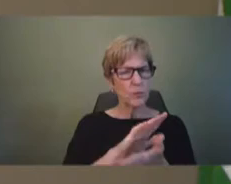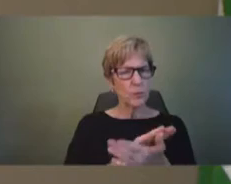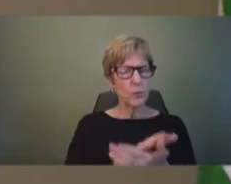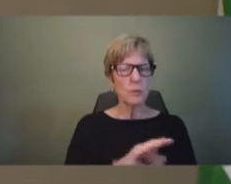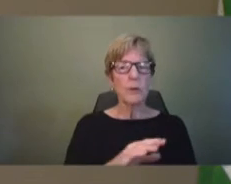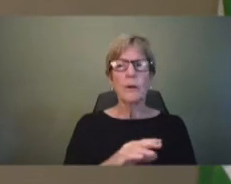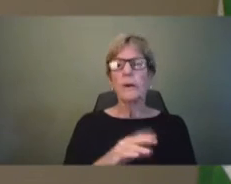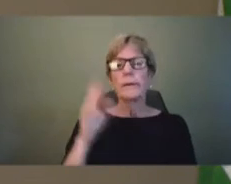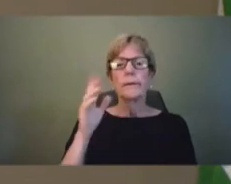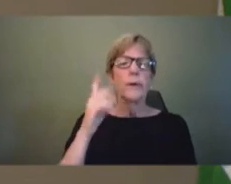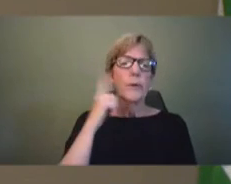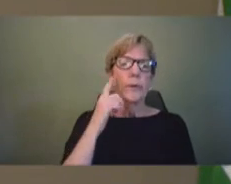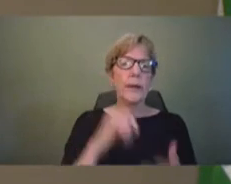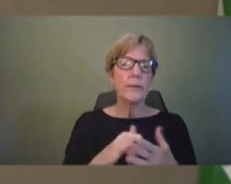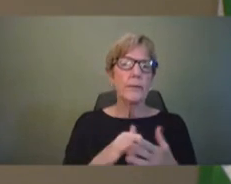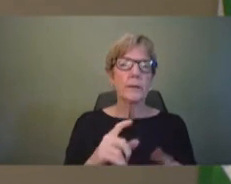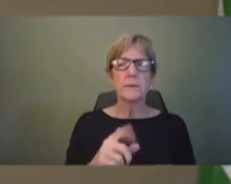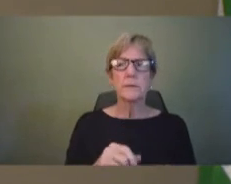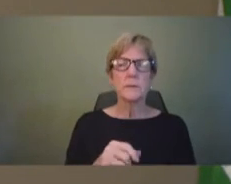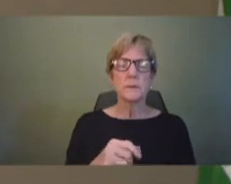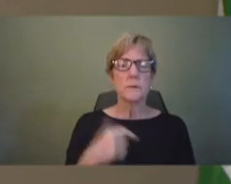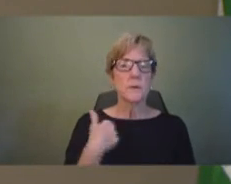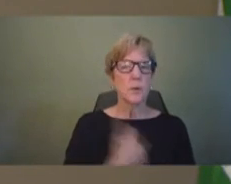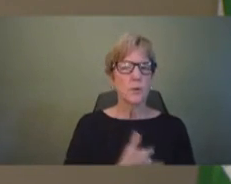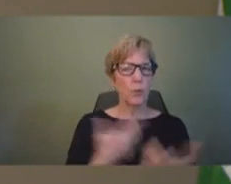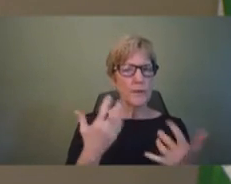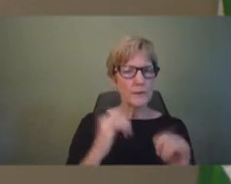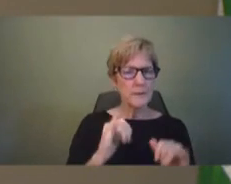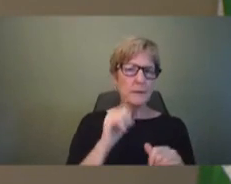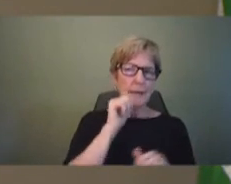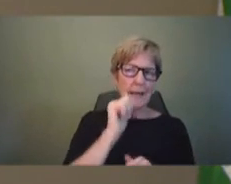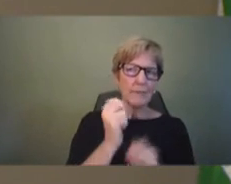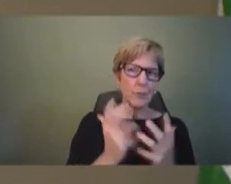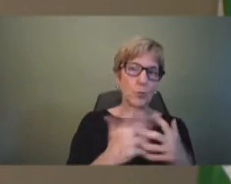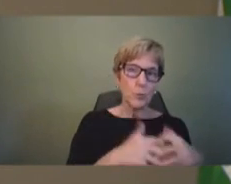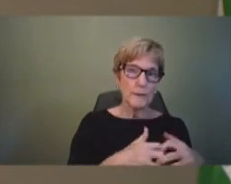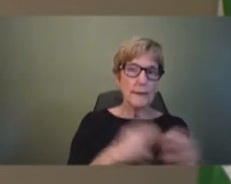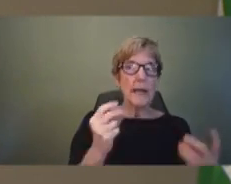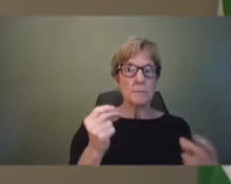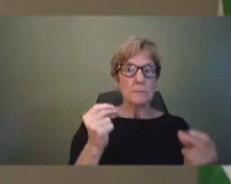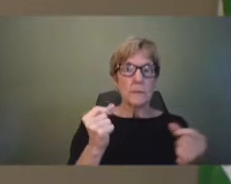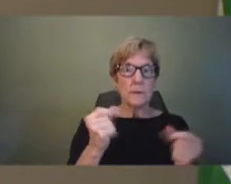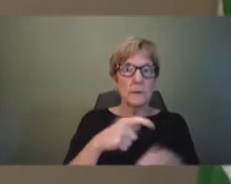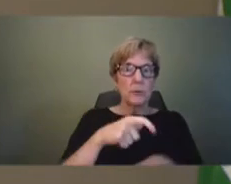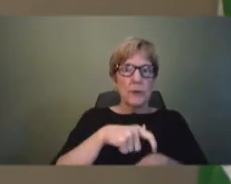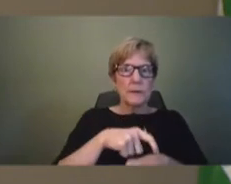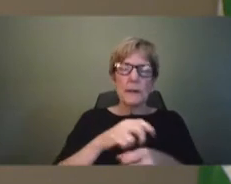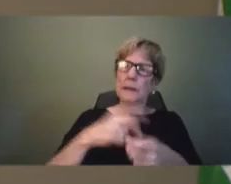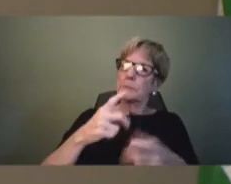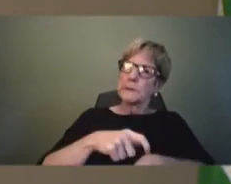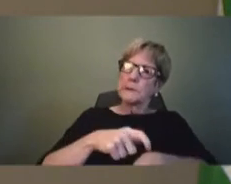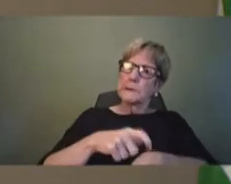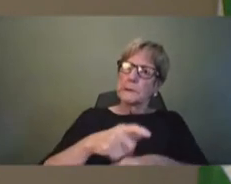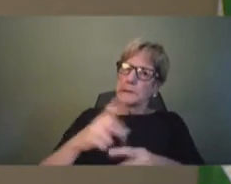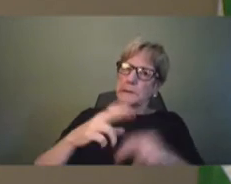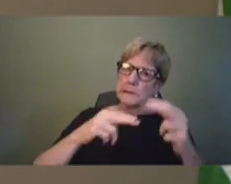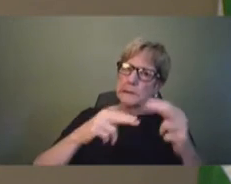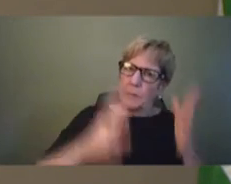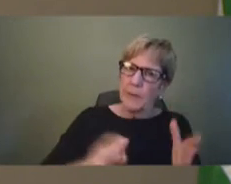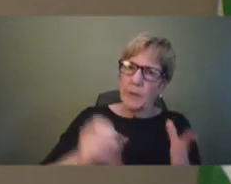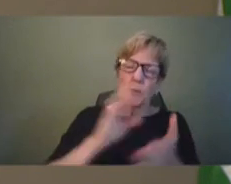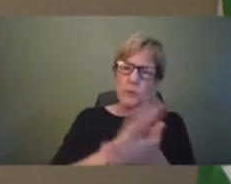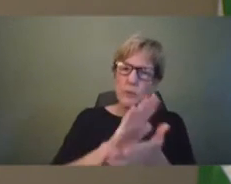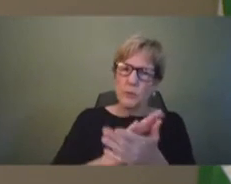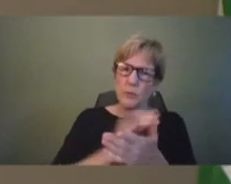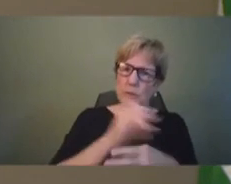where the differences that we still haven't worked out are suddenly going to have to be resolved under time pressure or else the school is not going to get finished on a certain